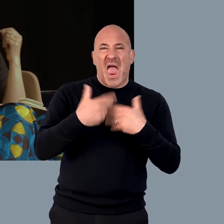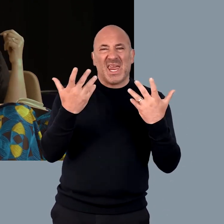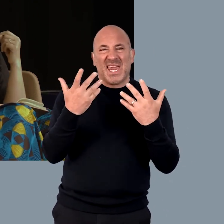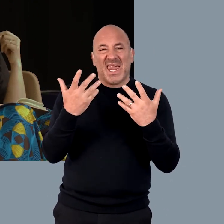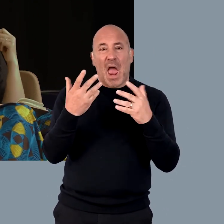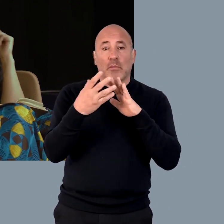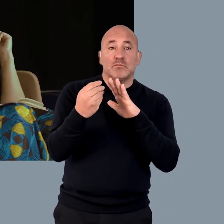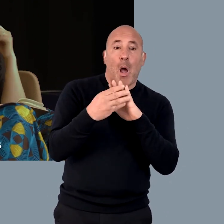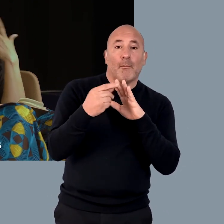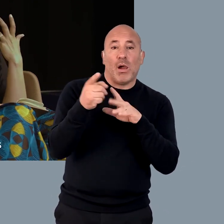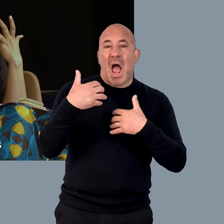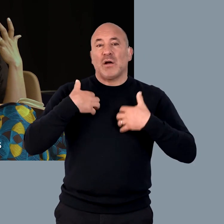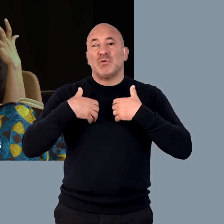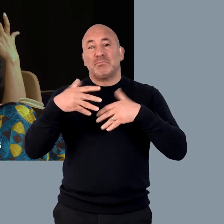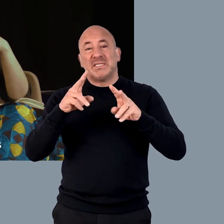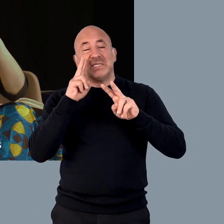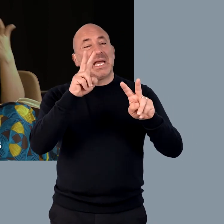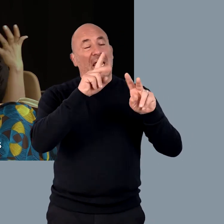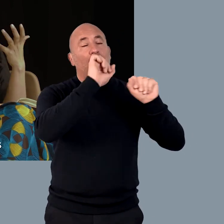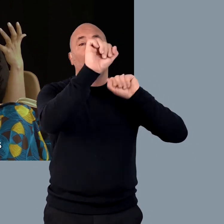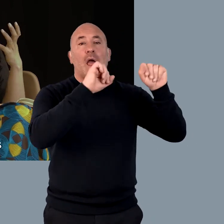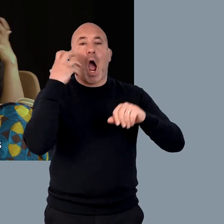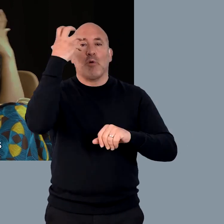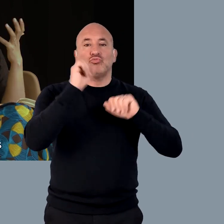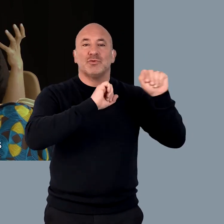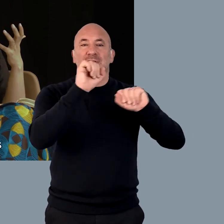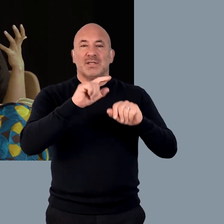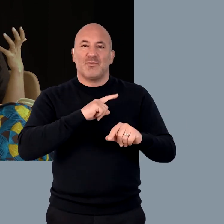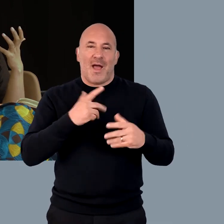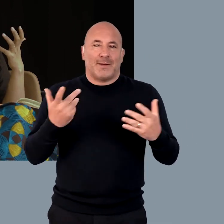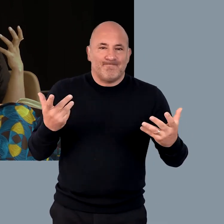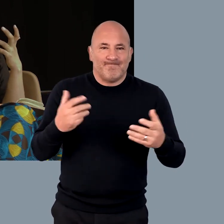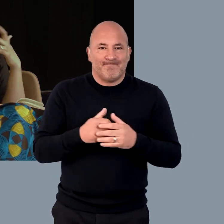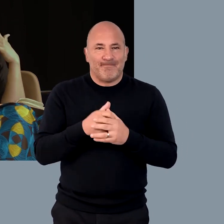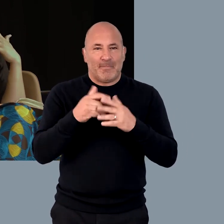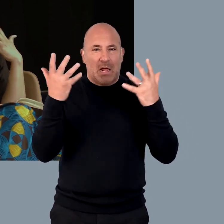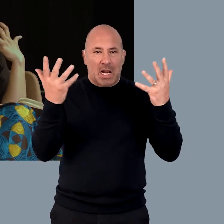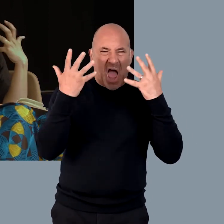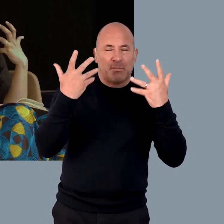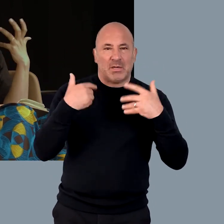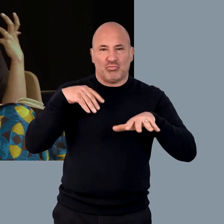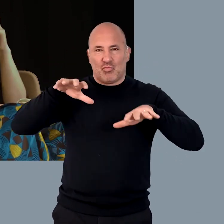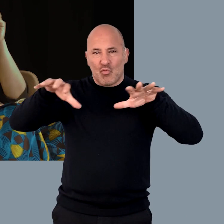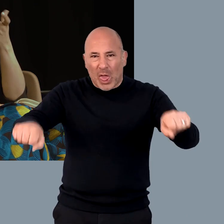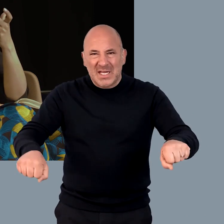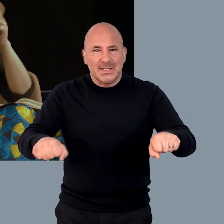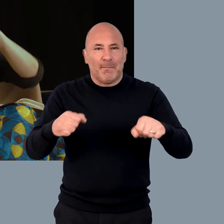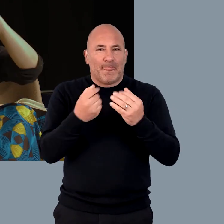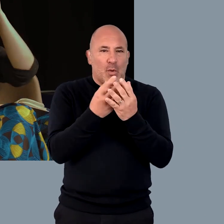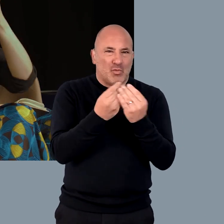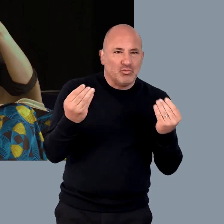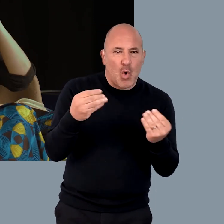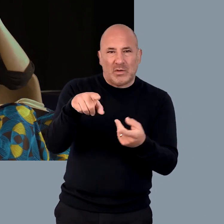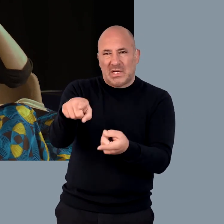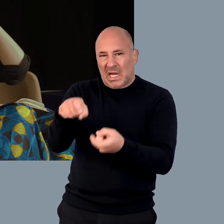of interconnected. So do you have, like, kind of what are your examples of interesting things you've seen in other countries? Because it's all kind of, again,